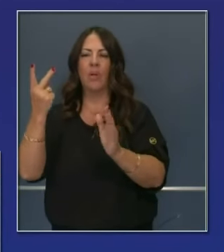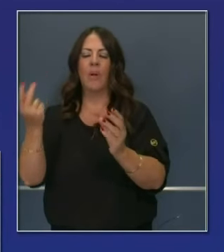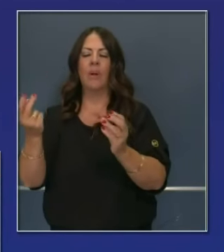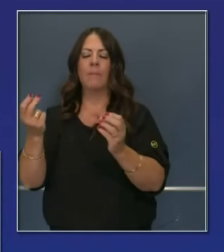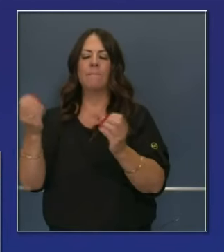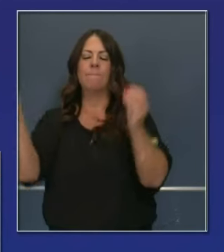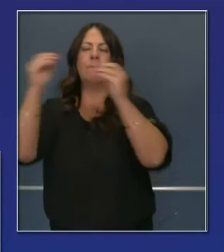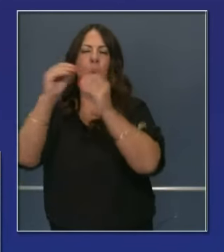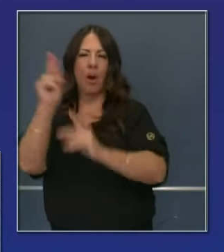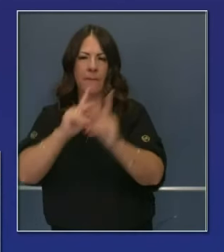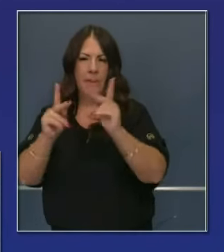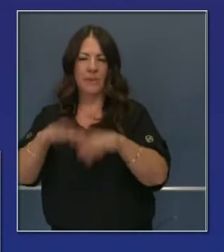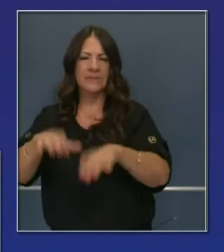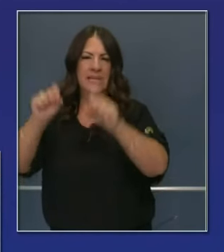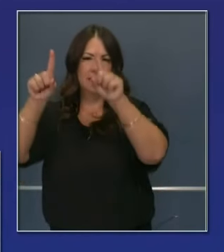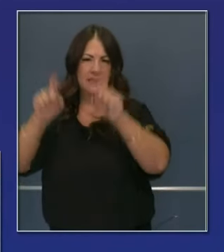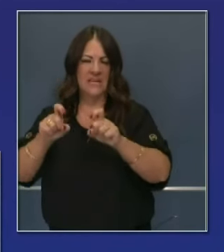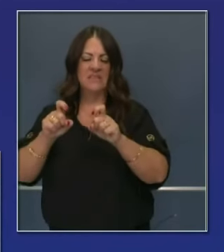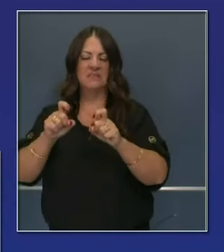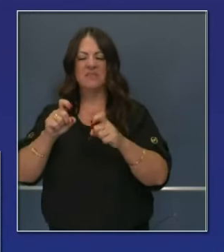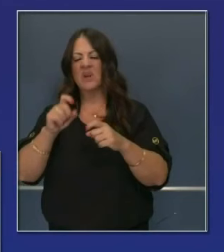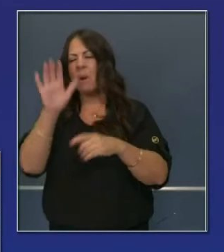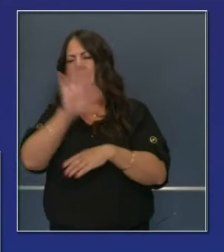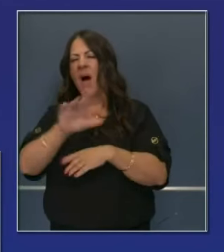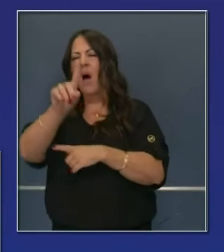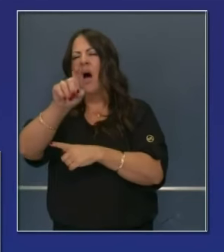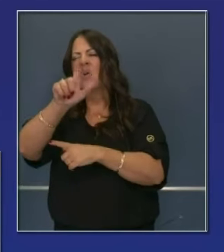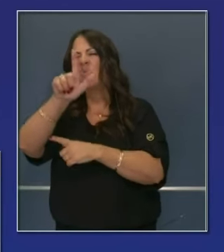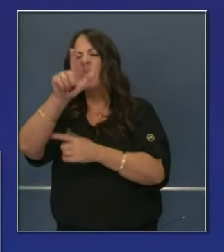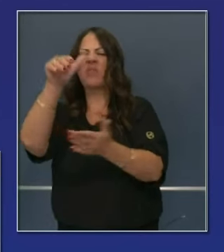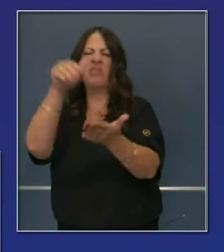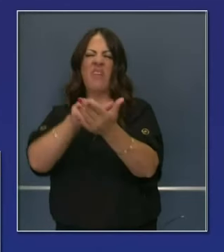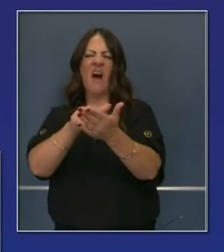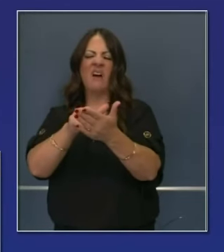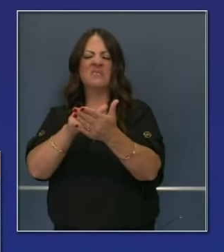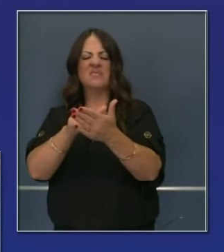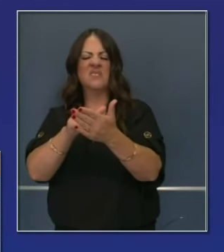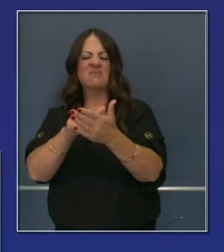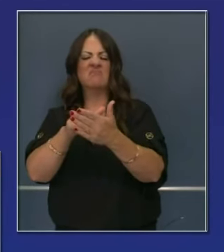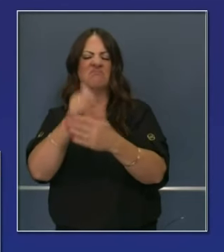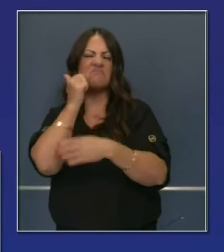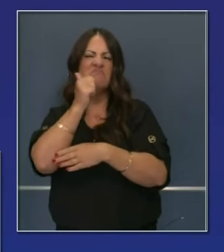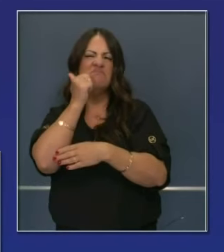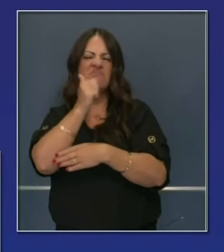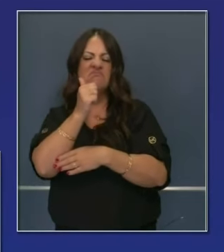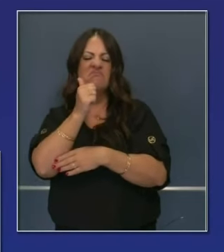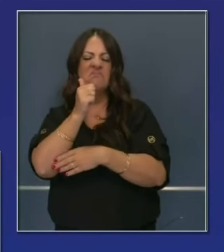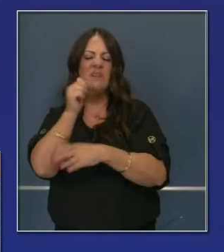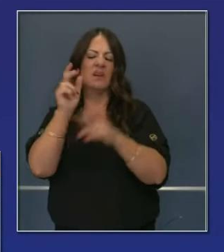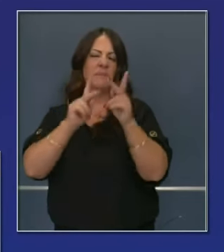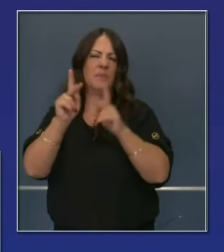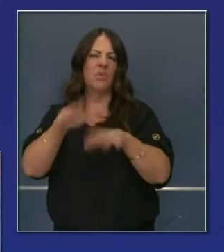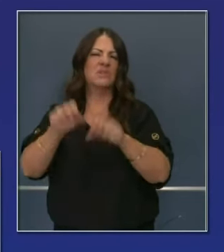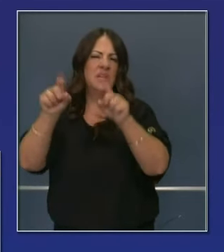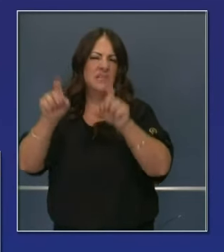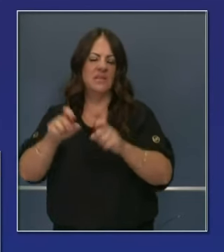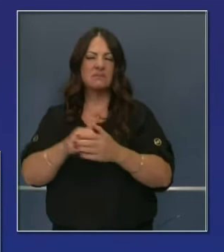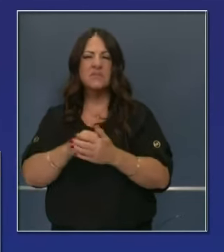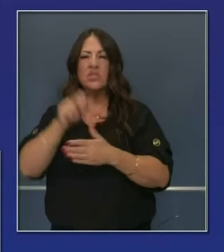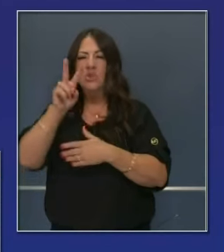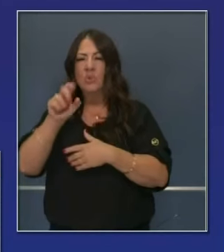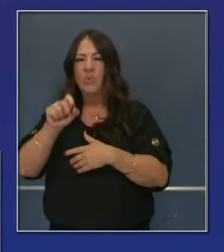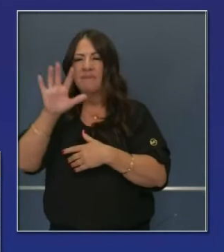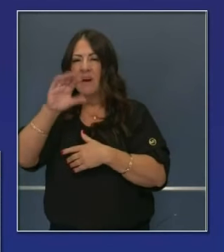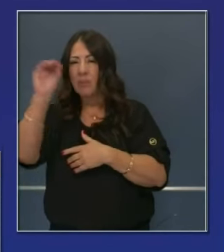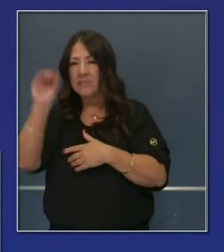goal, but now back up to 121,000 average daily tests. The 14-day positivity rate is 2.5%.